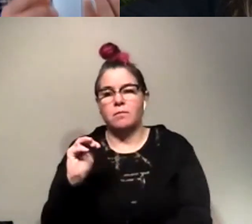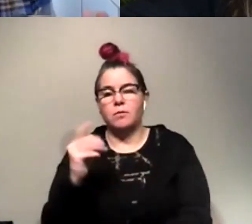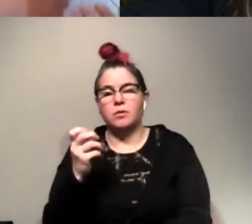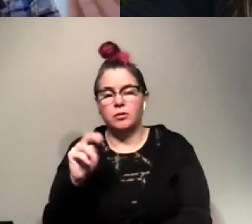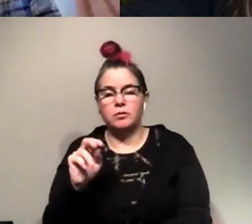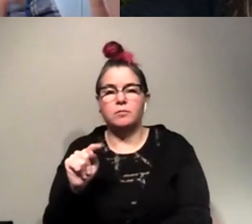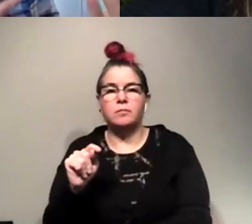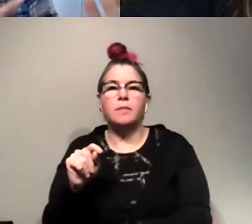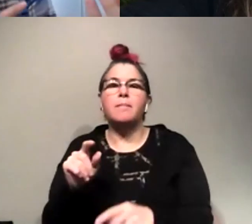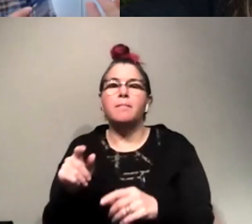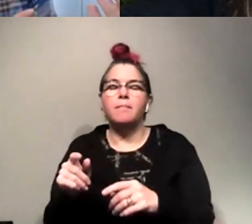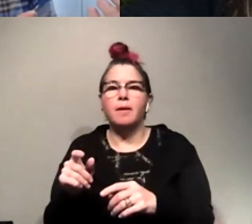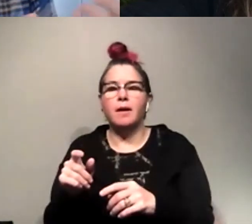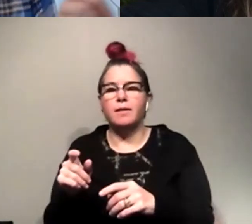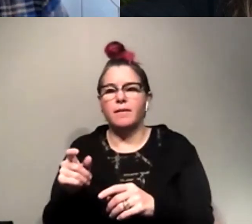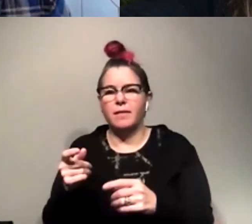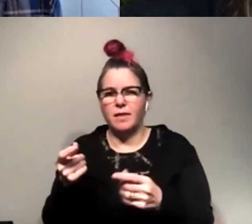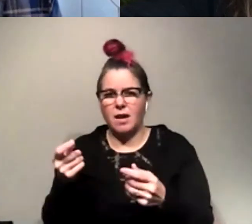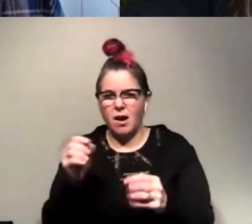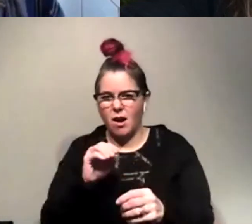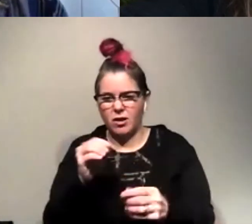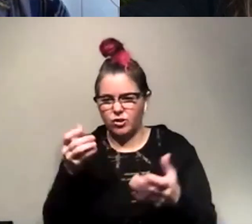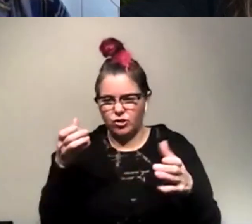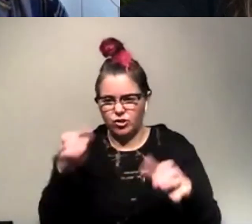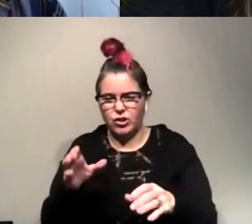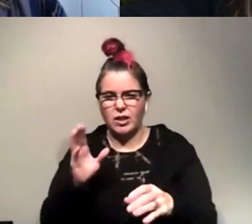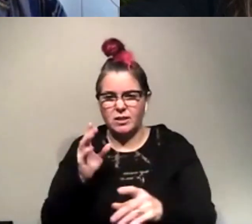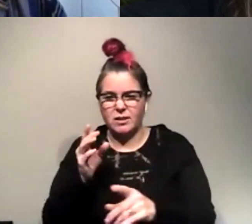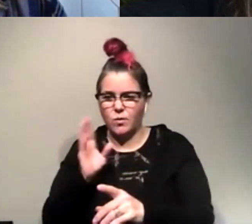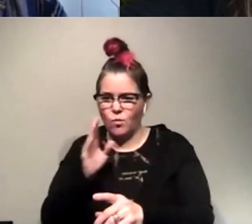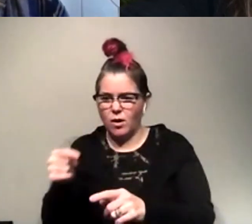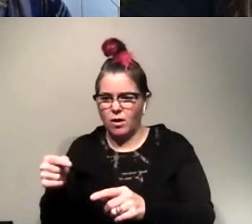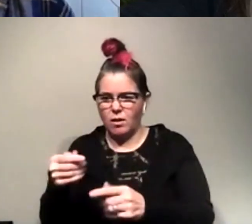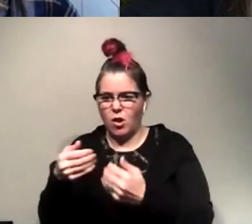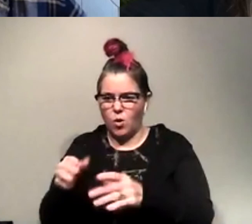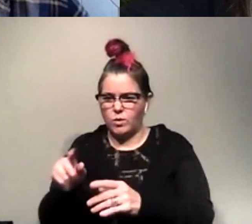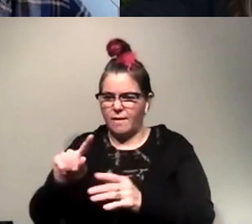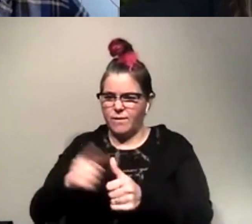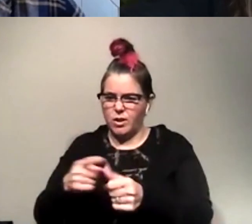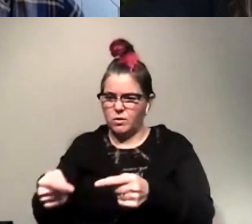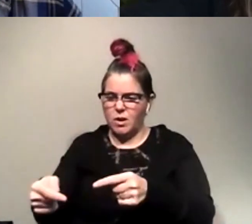is losing that first mutation, that's actually pretty rare.